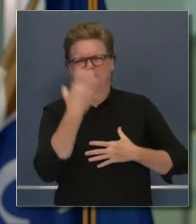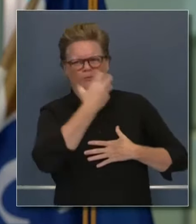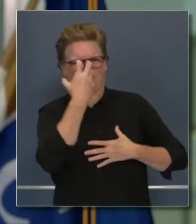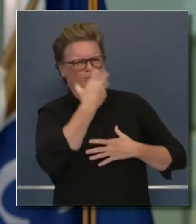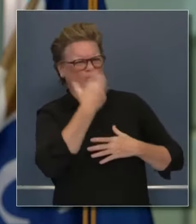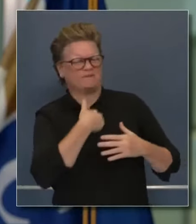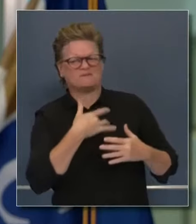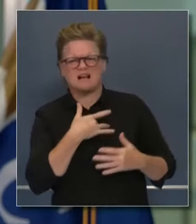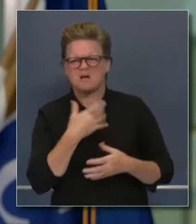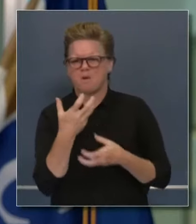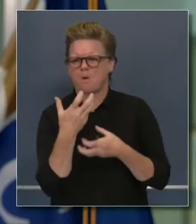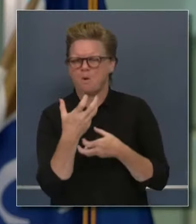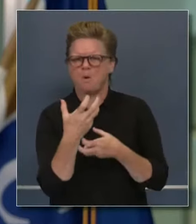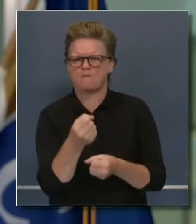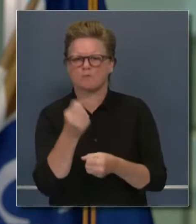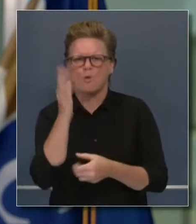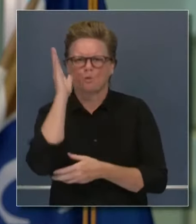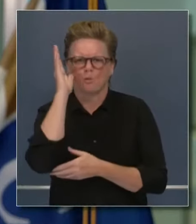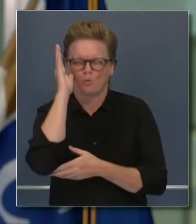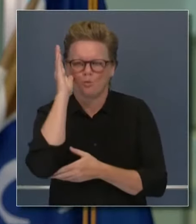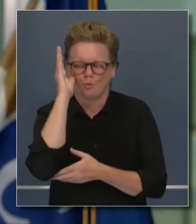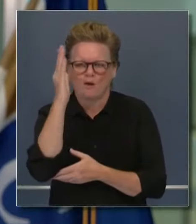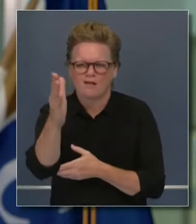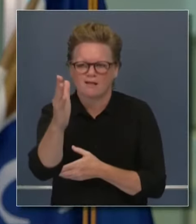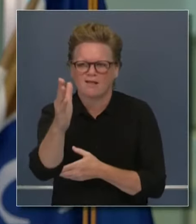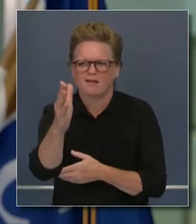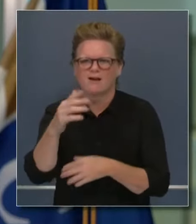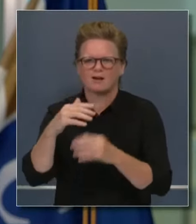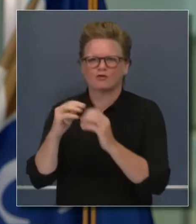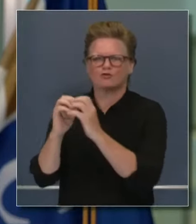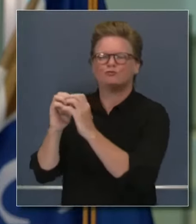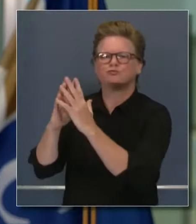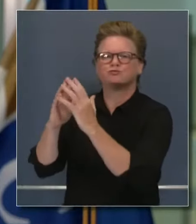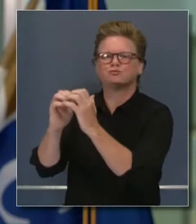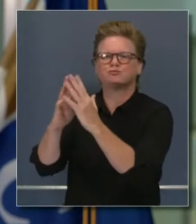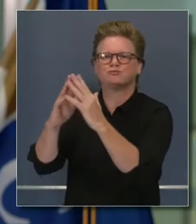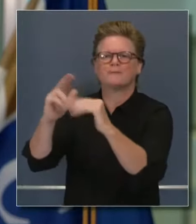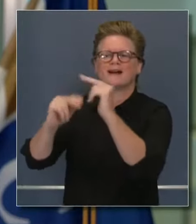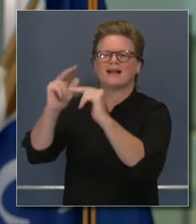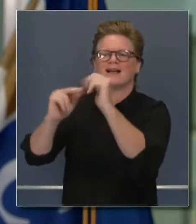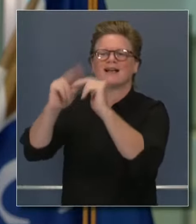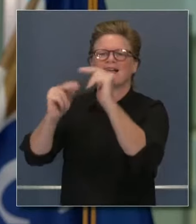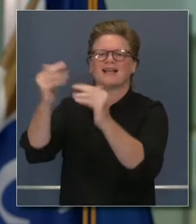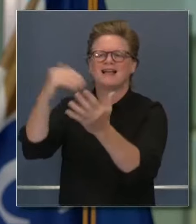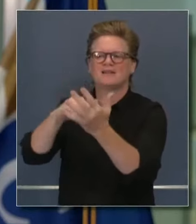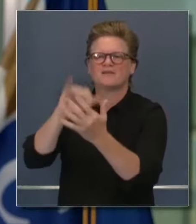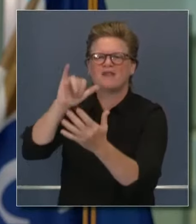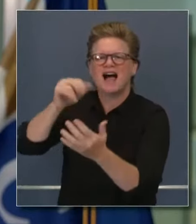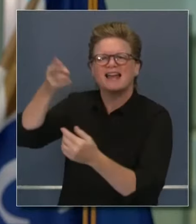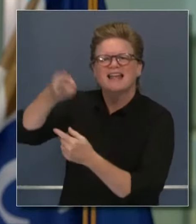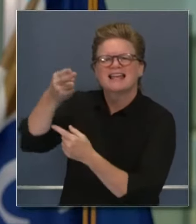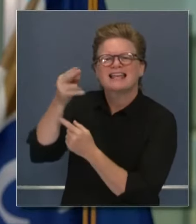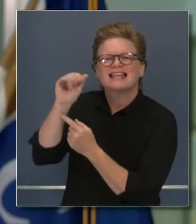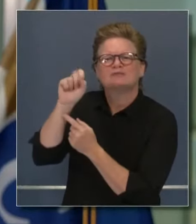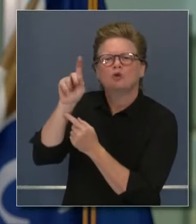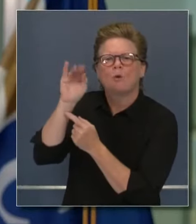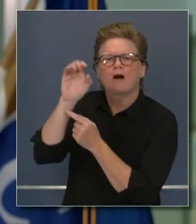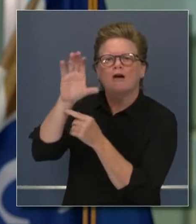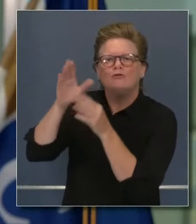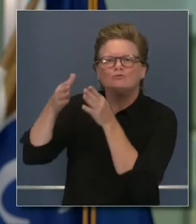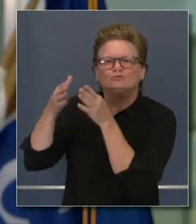our capacity to bring back some of those historic components and do our